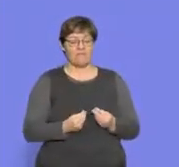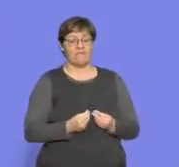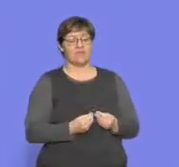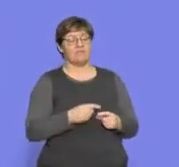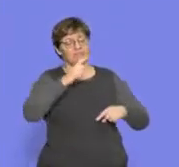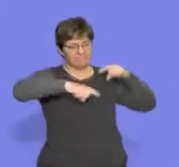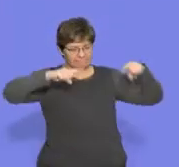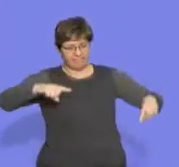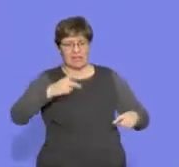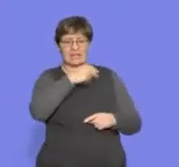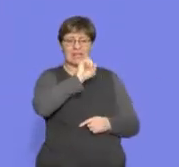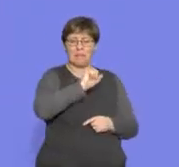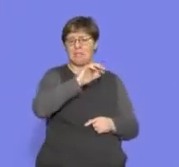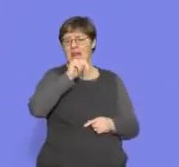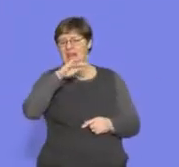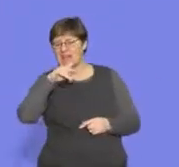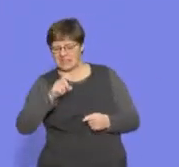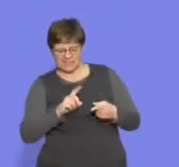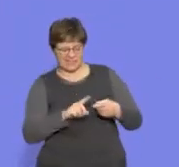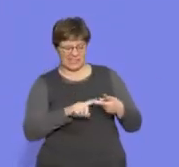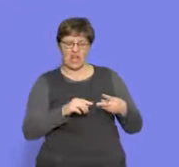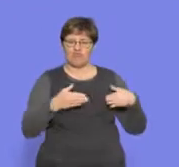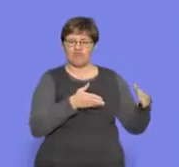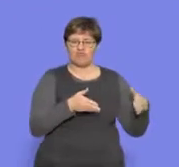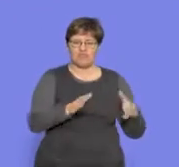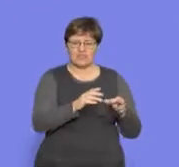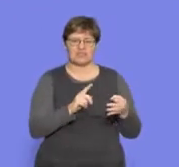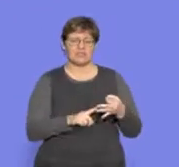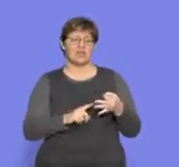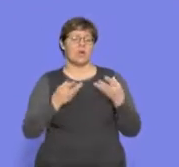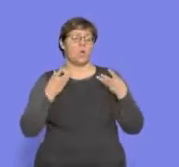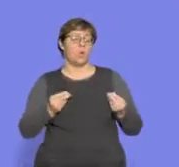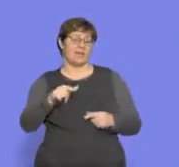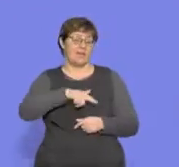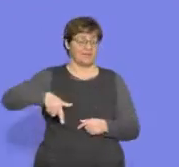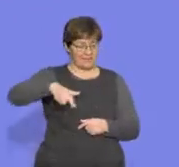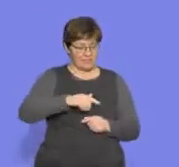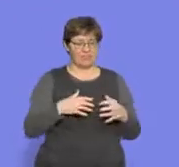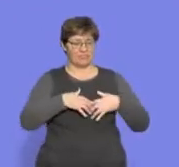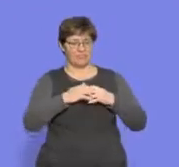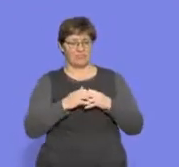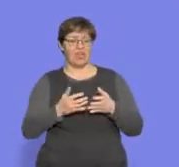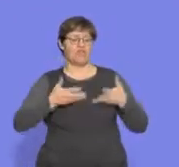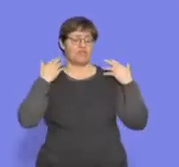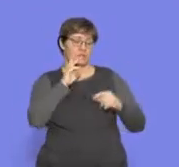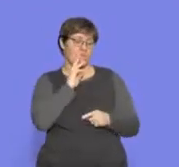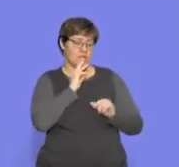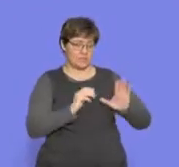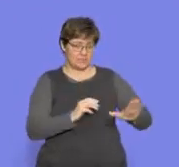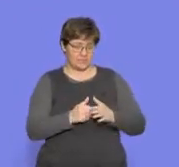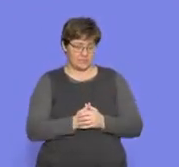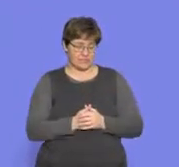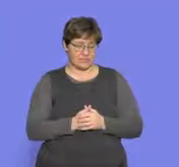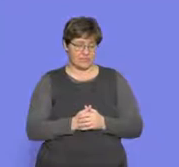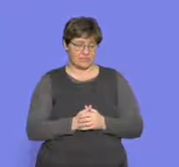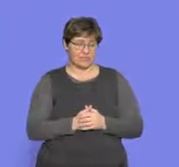a diversity of dams and lakes, rivers and wetlands that make up the freshwater ecosystems.